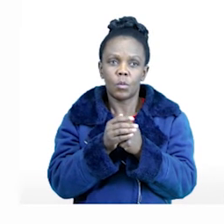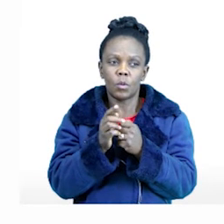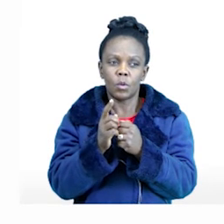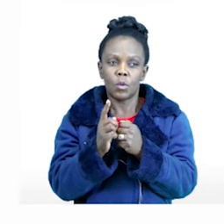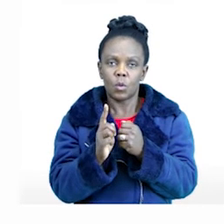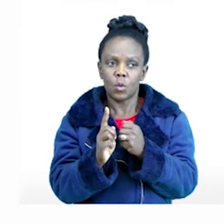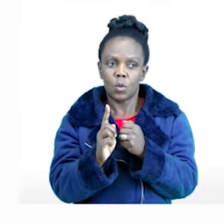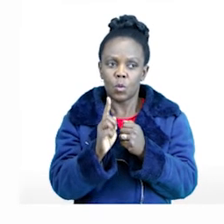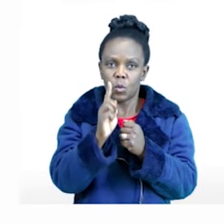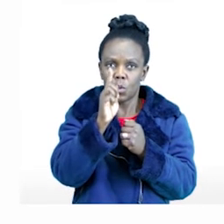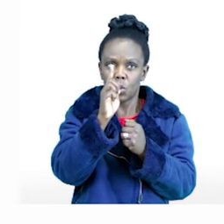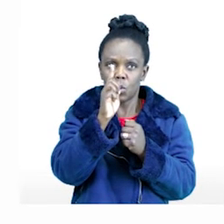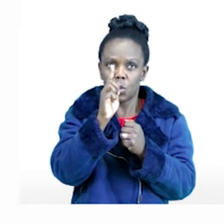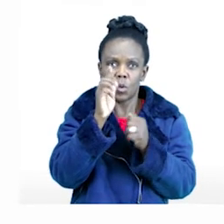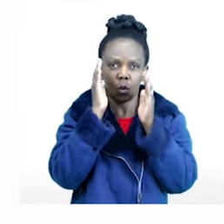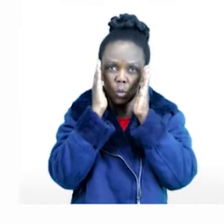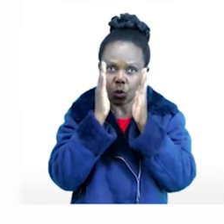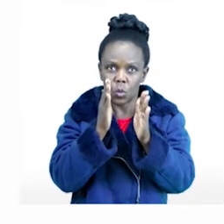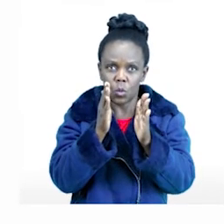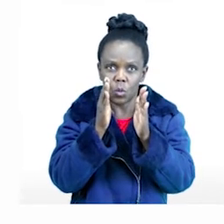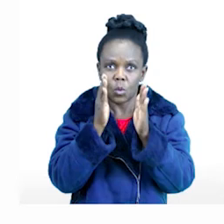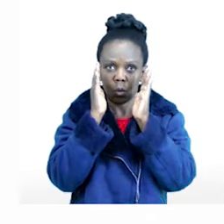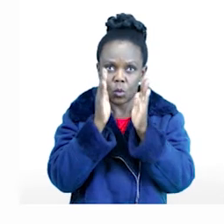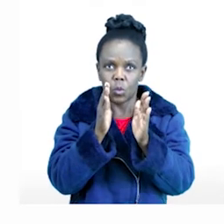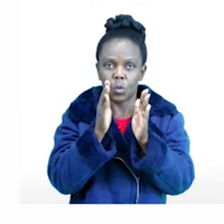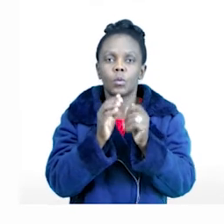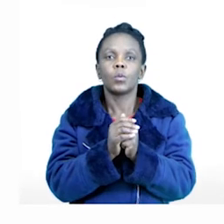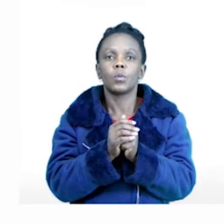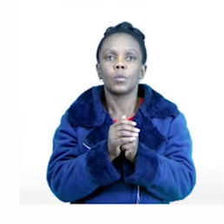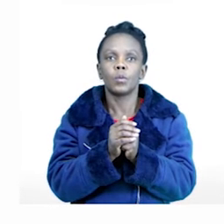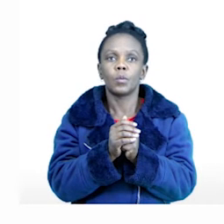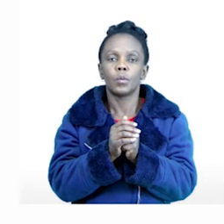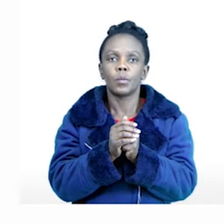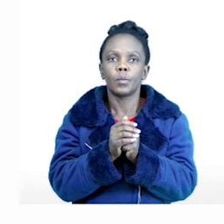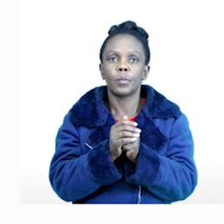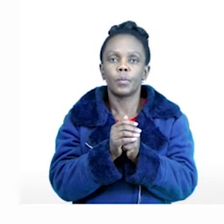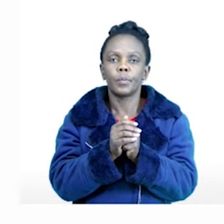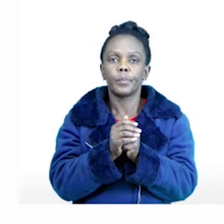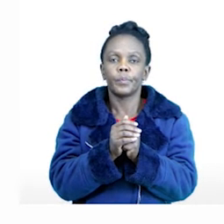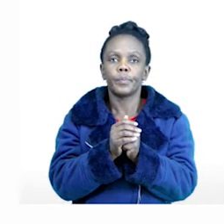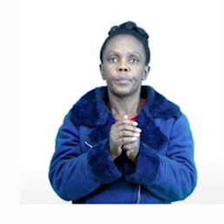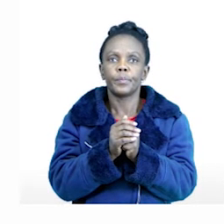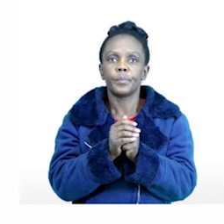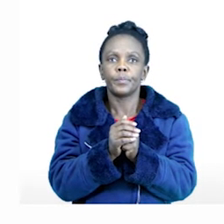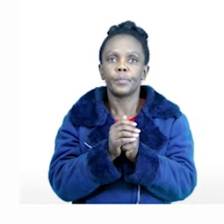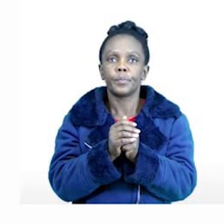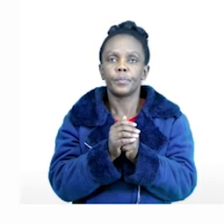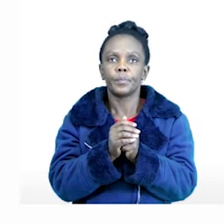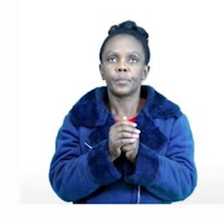you, meaning that you have to be listening and watching, just in case there might be construction in the